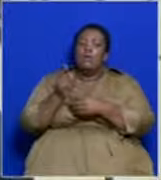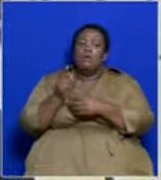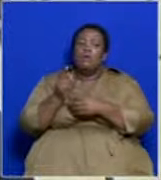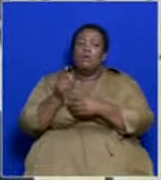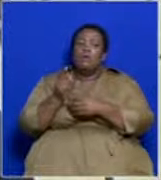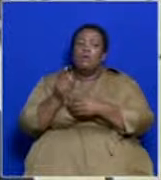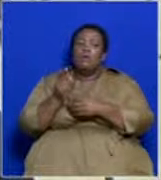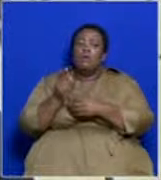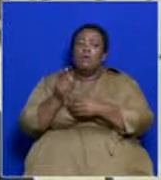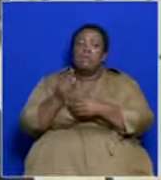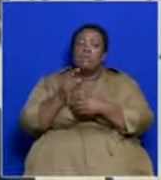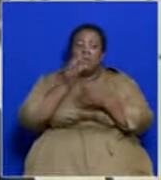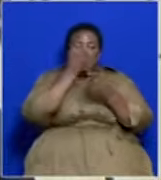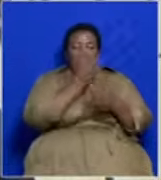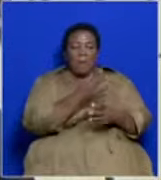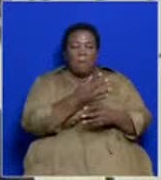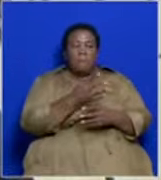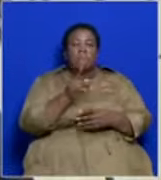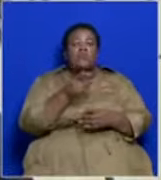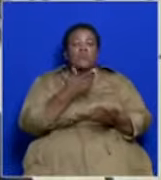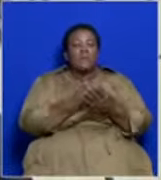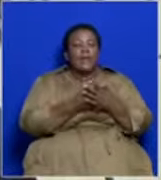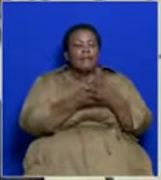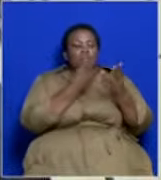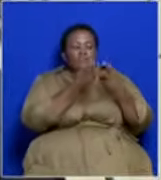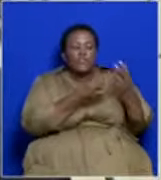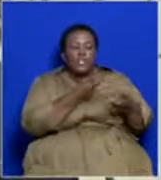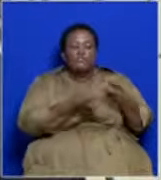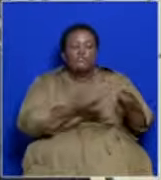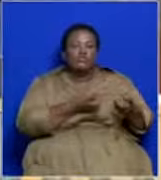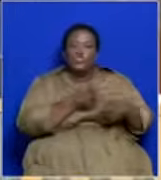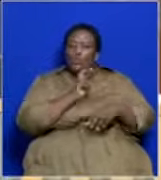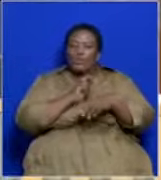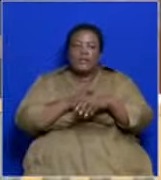warrant and that force could be employed